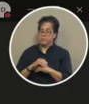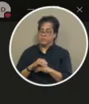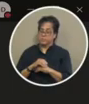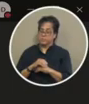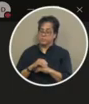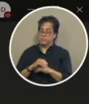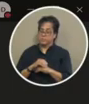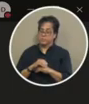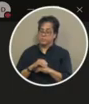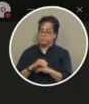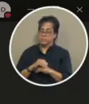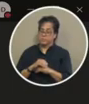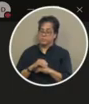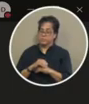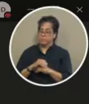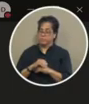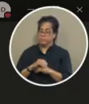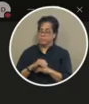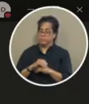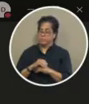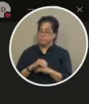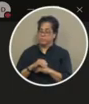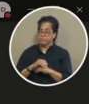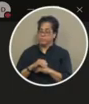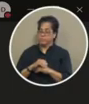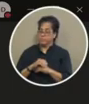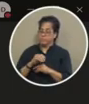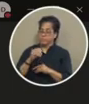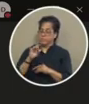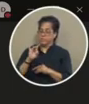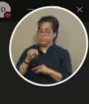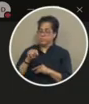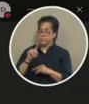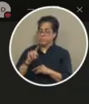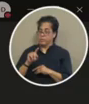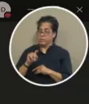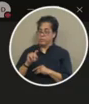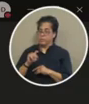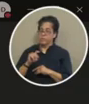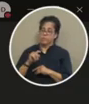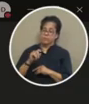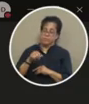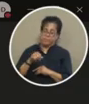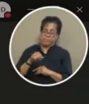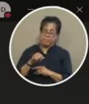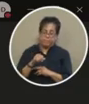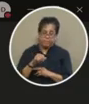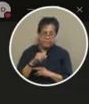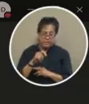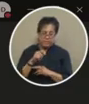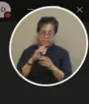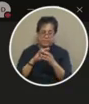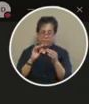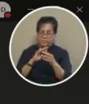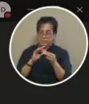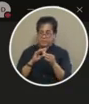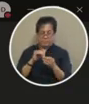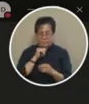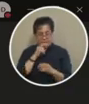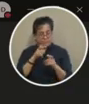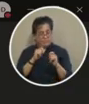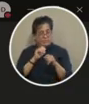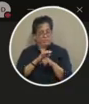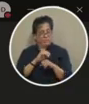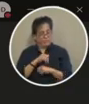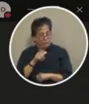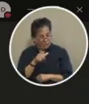Okay. Representative Zari, you have a question on 18.1? 18.1, yes, sorry. Sometimes I'm not fast enough to